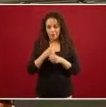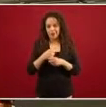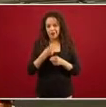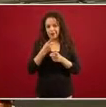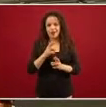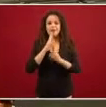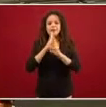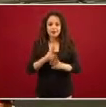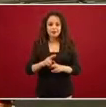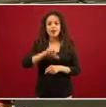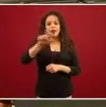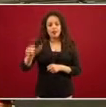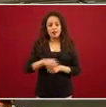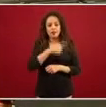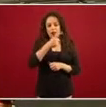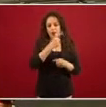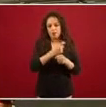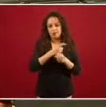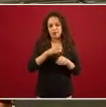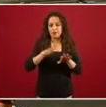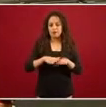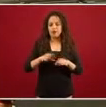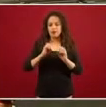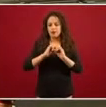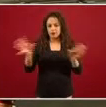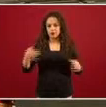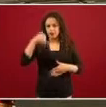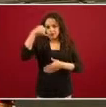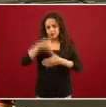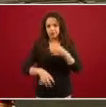then I'll give the first question to Dr. Alomia.